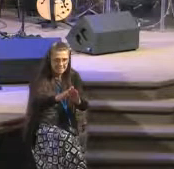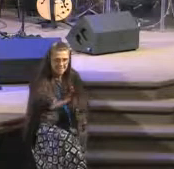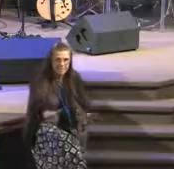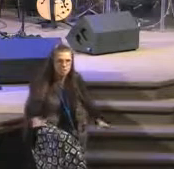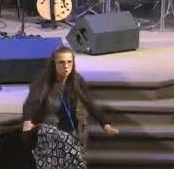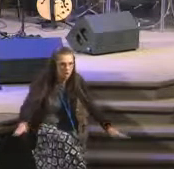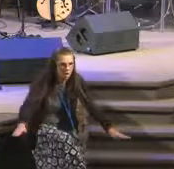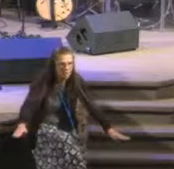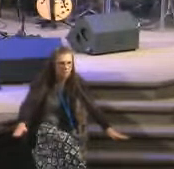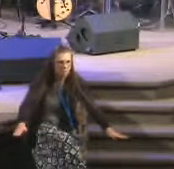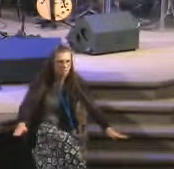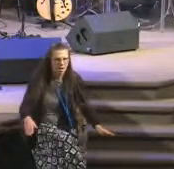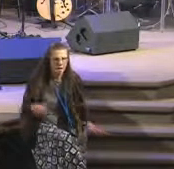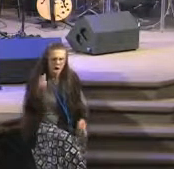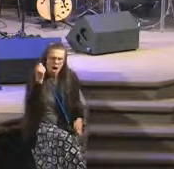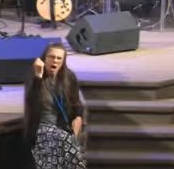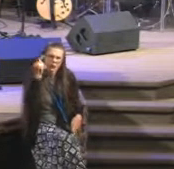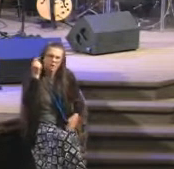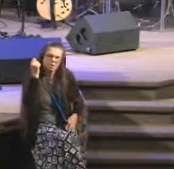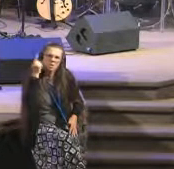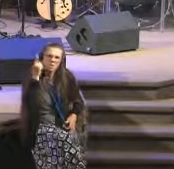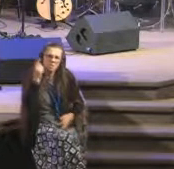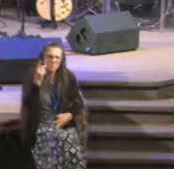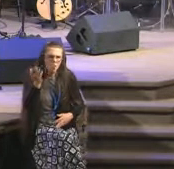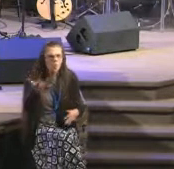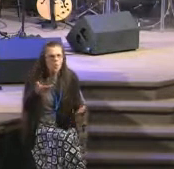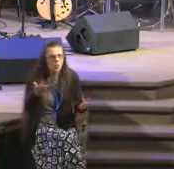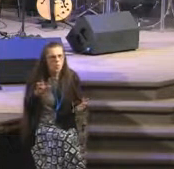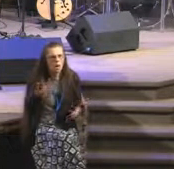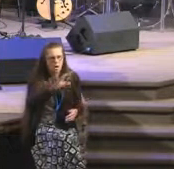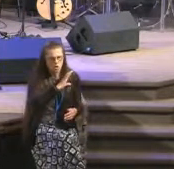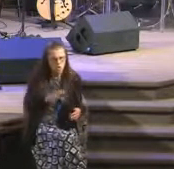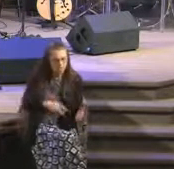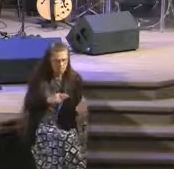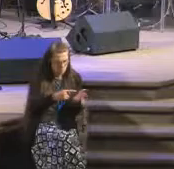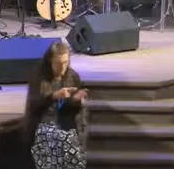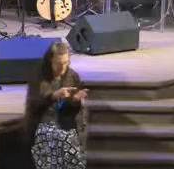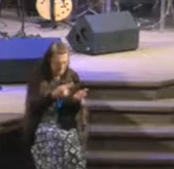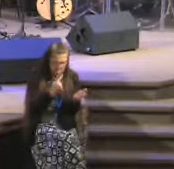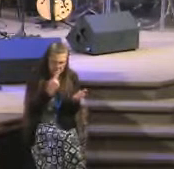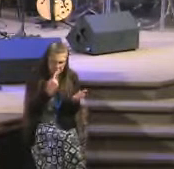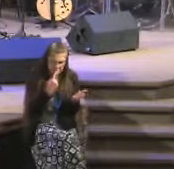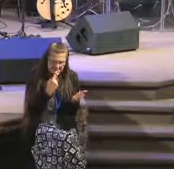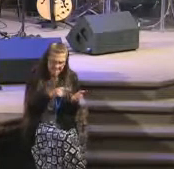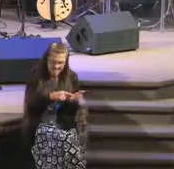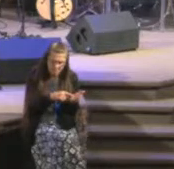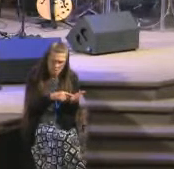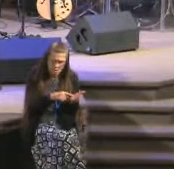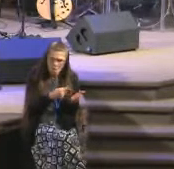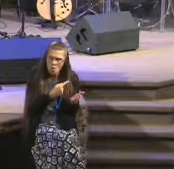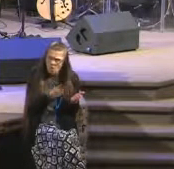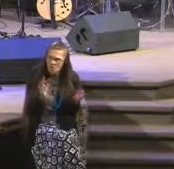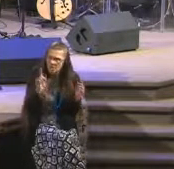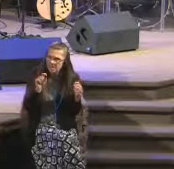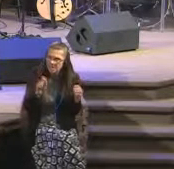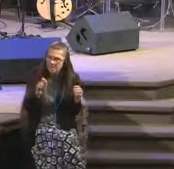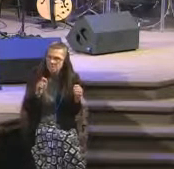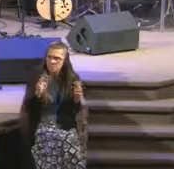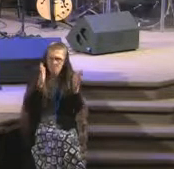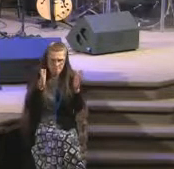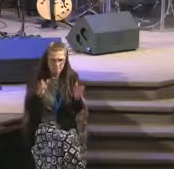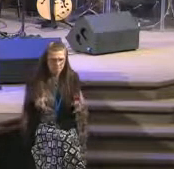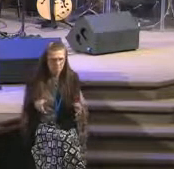Go back and re-understand what Christ was saying there. That we have to be a people who, though we